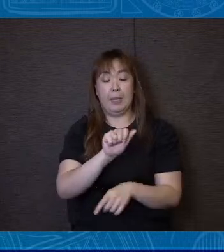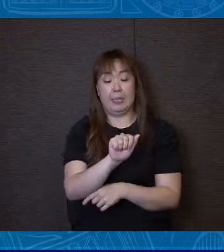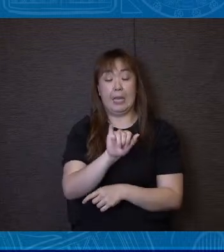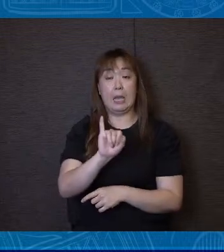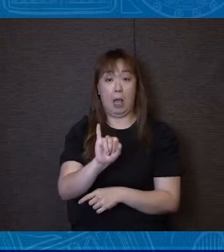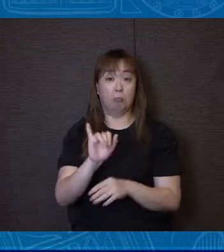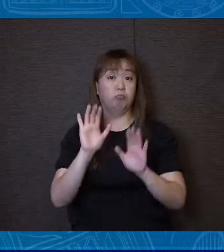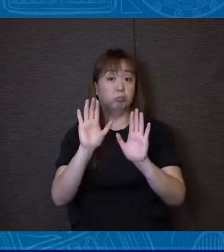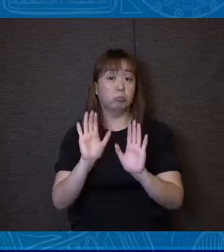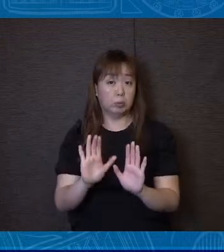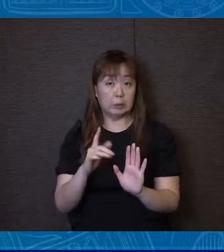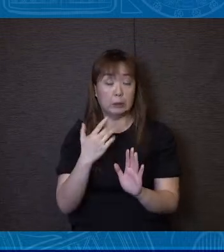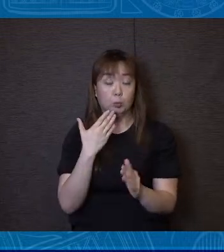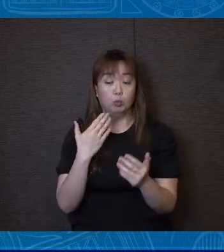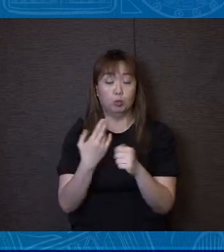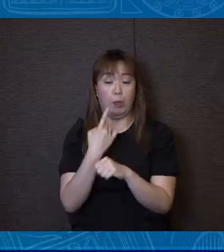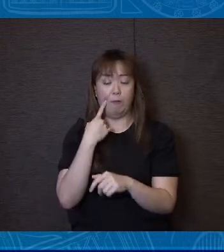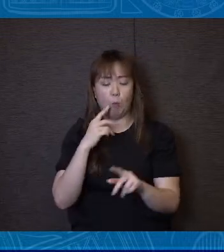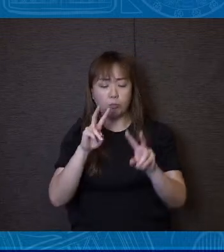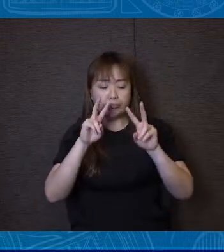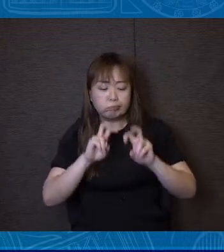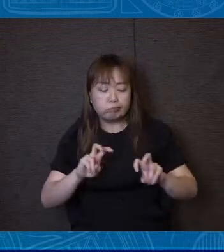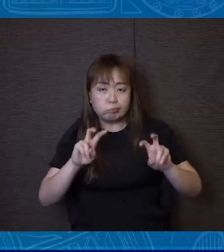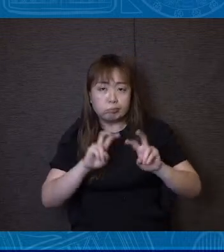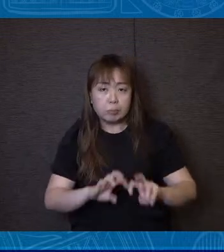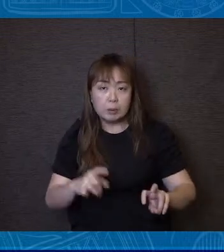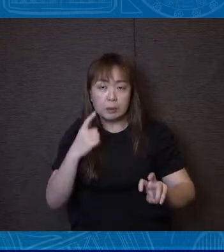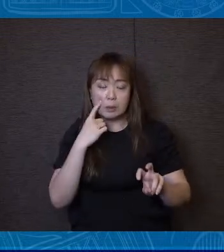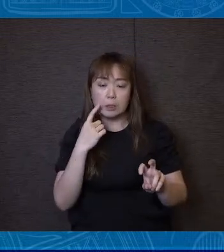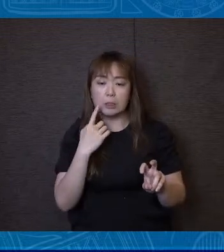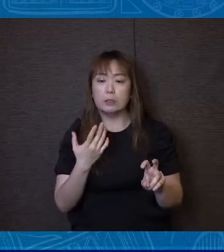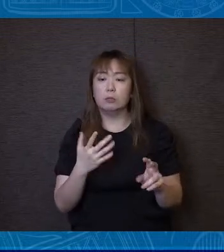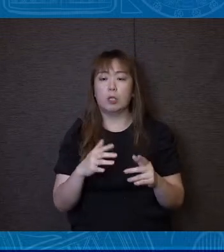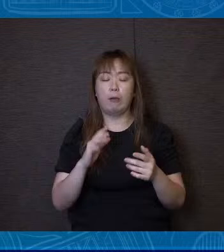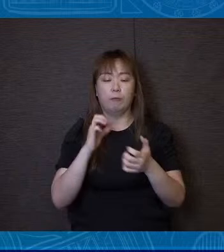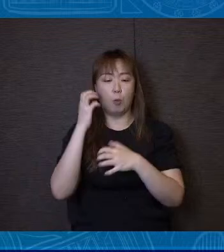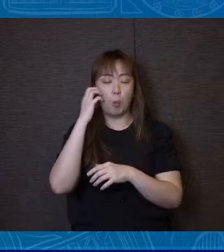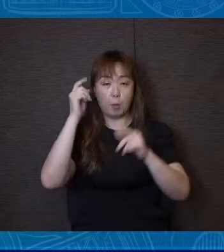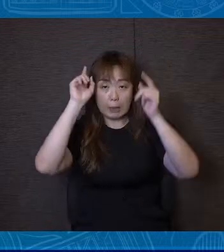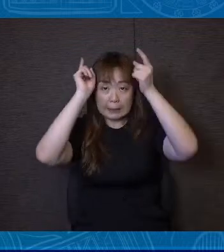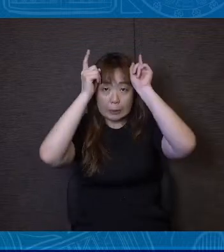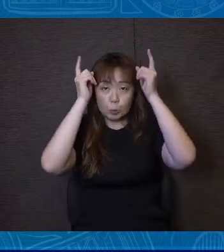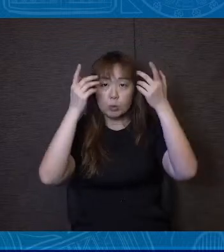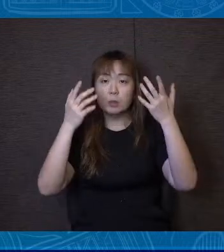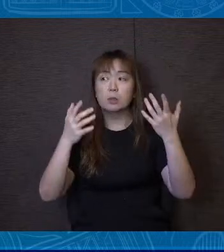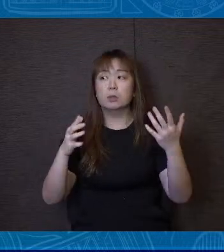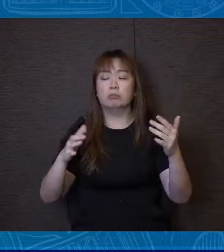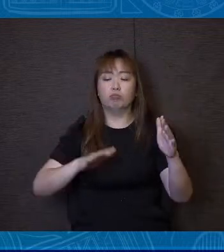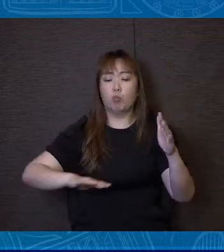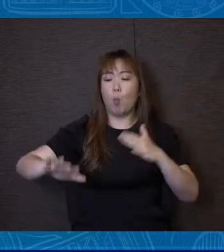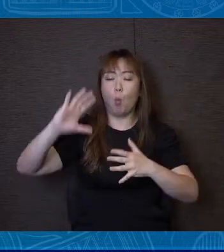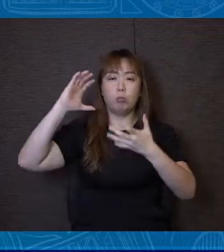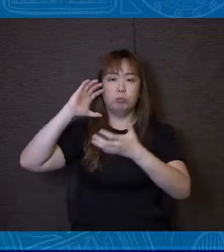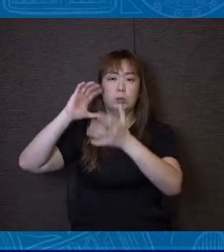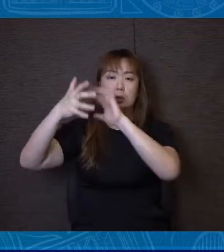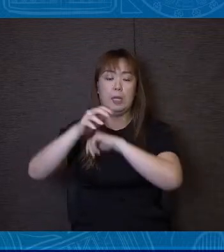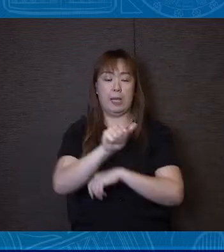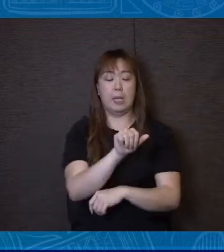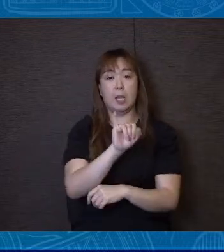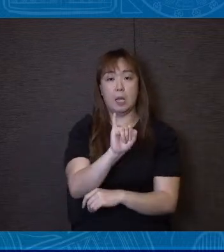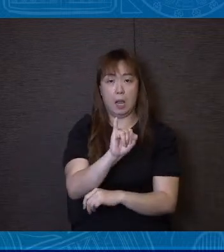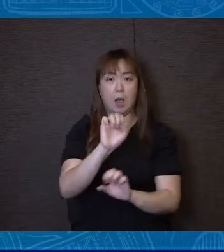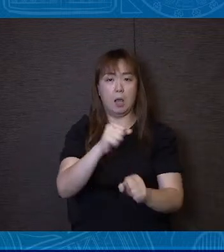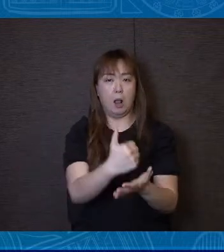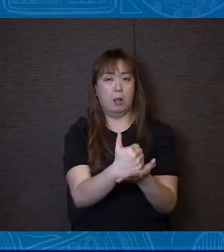great for analysis. There's so much data out there from mobile networks, from others around disasters, and AI can help us do our